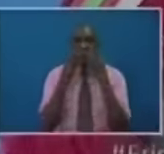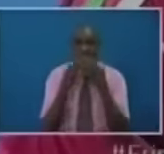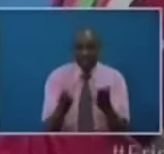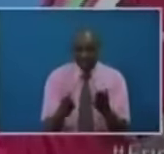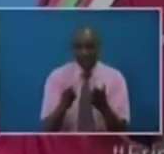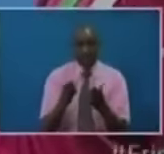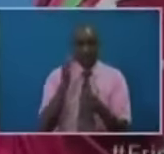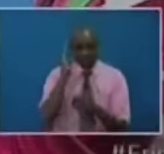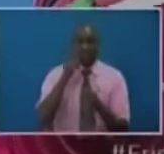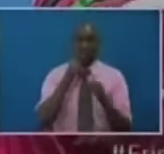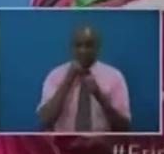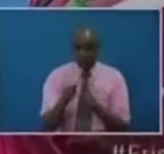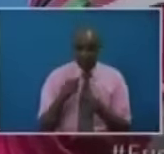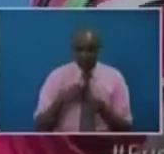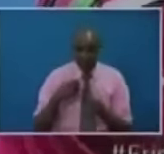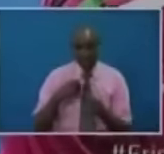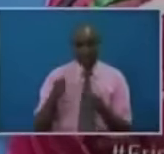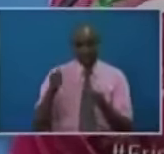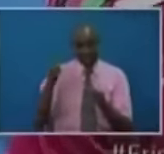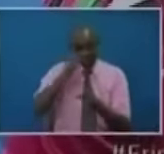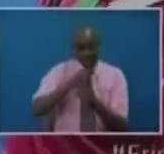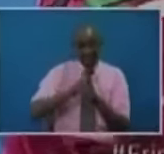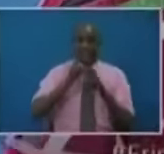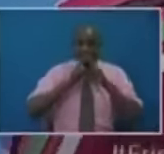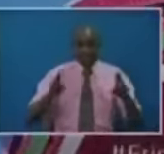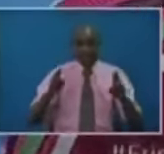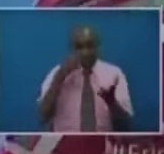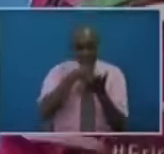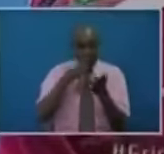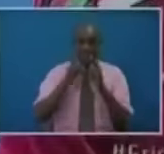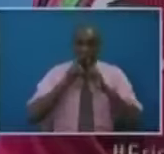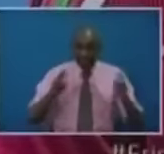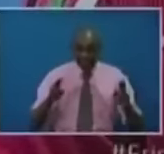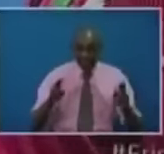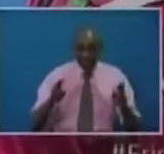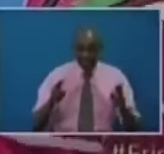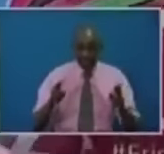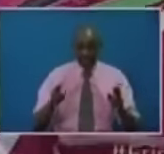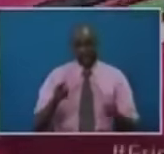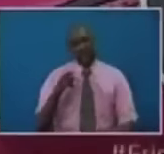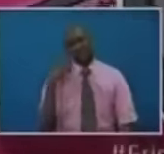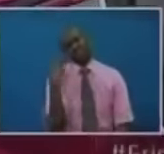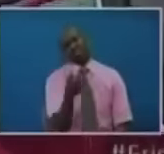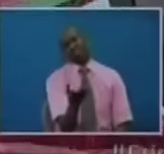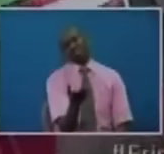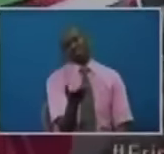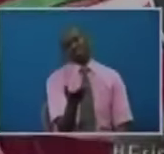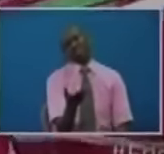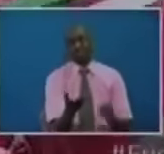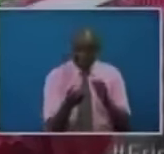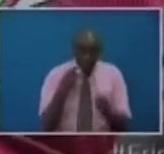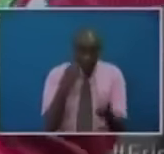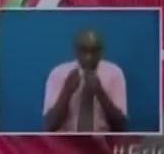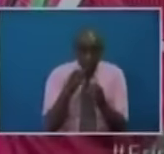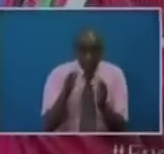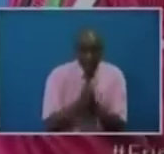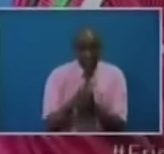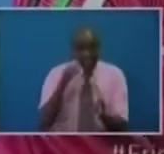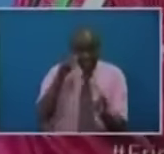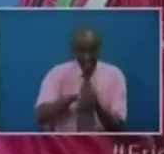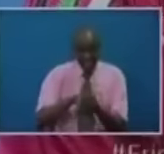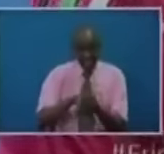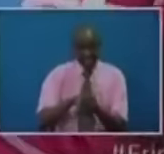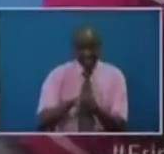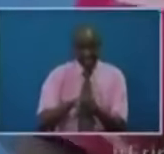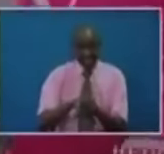will not be inaugurated in the peace. Thanks, Aki, Muneda Haraka. The talks in